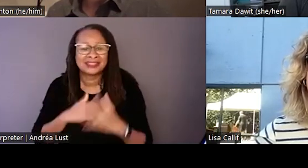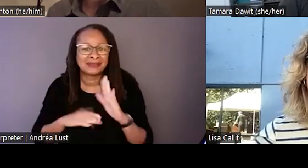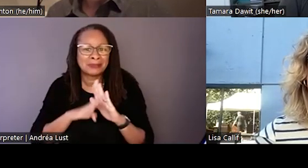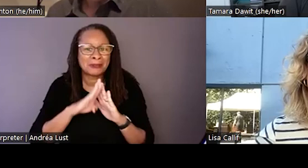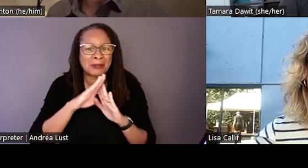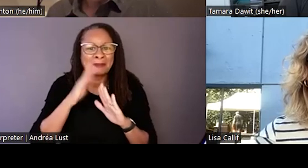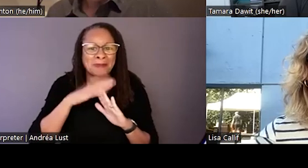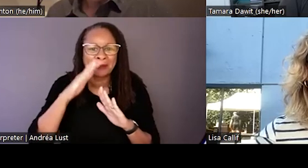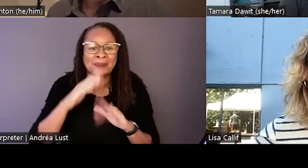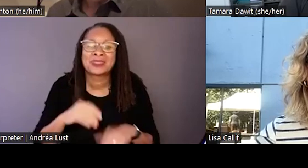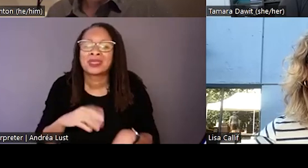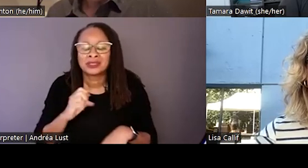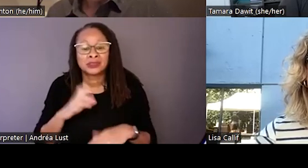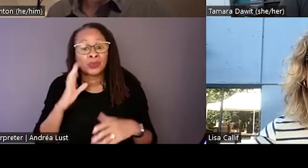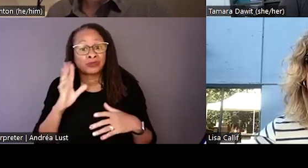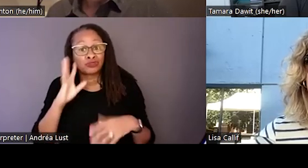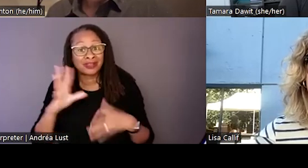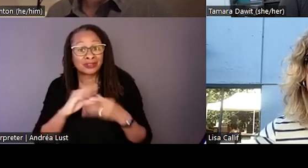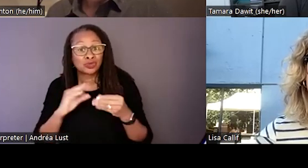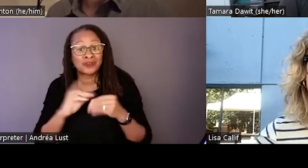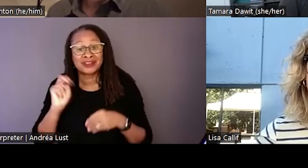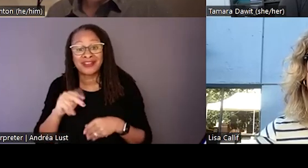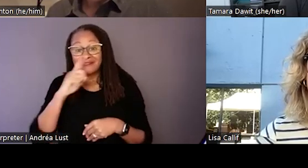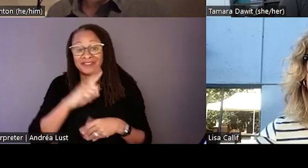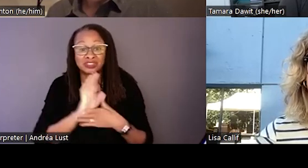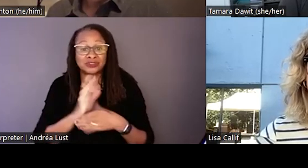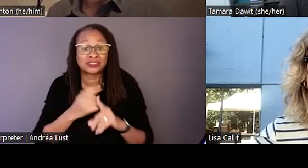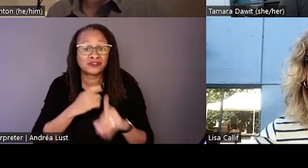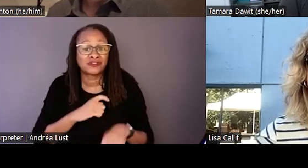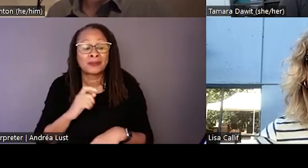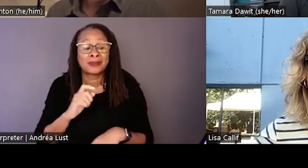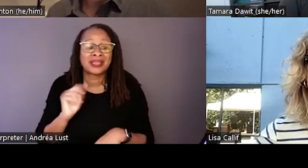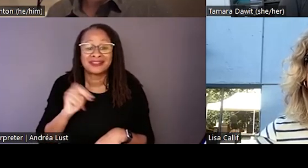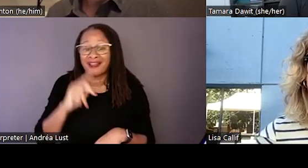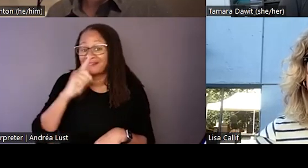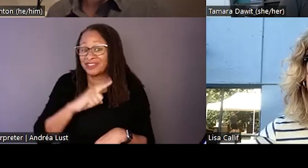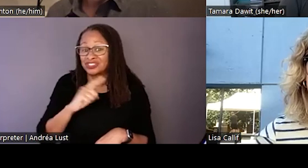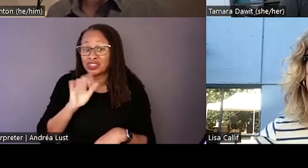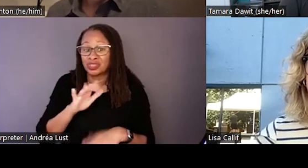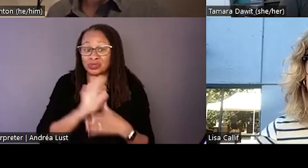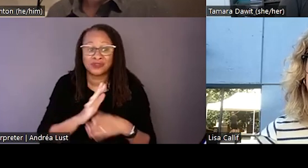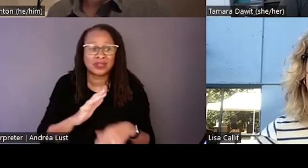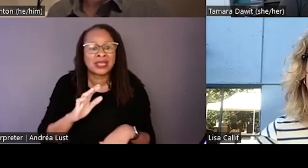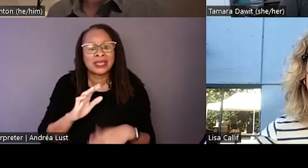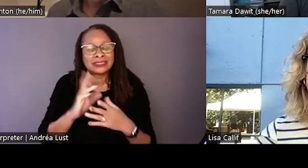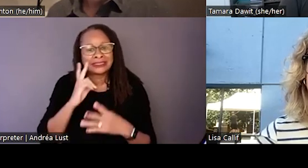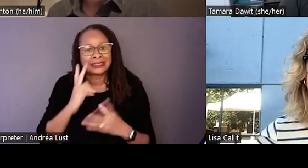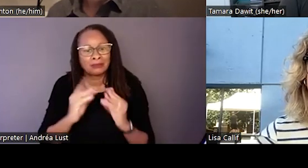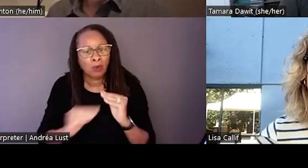great that the stories of nonfiction film comes from the nonfiction films is just being more and